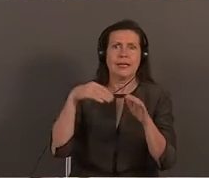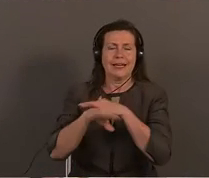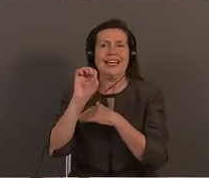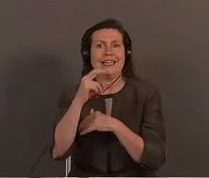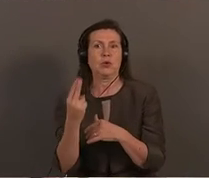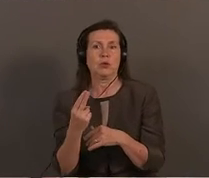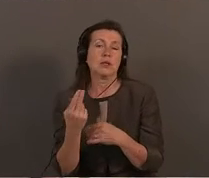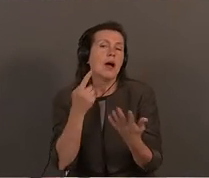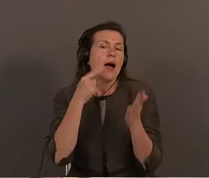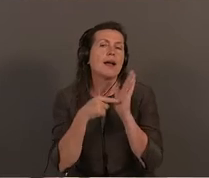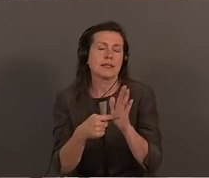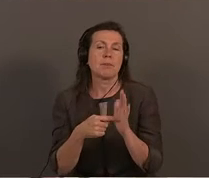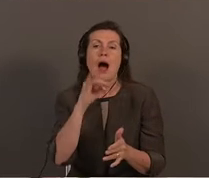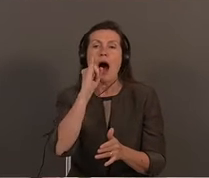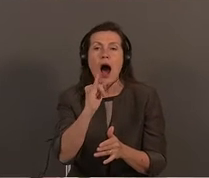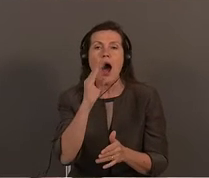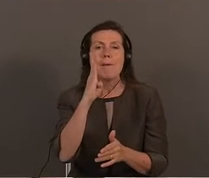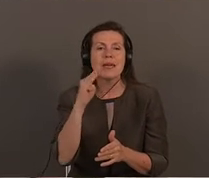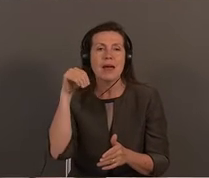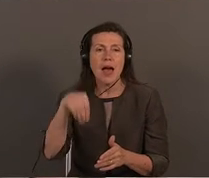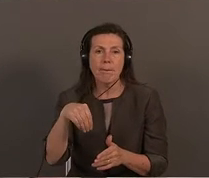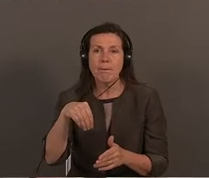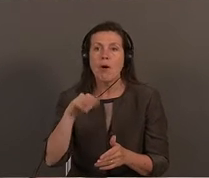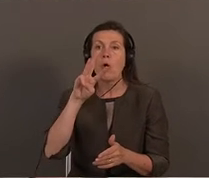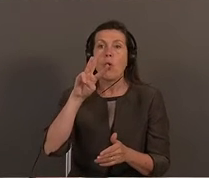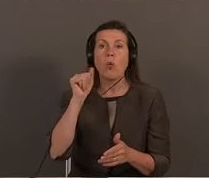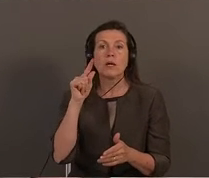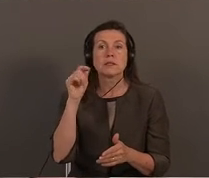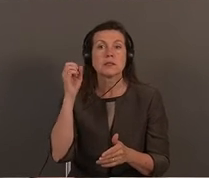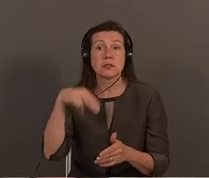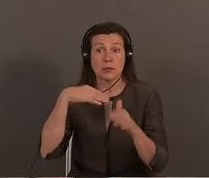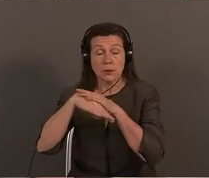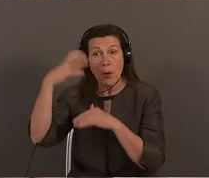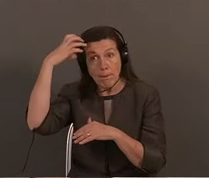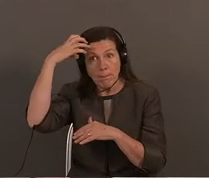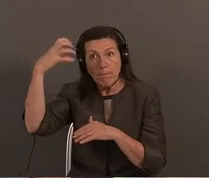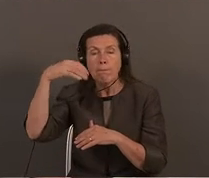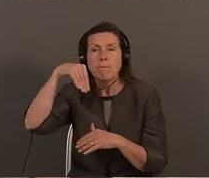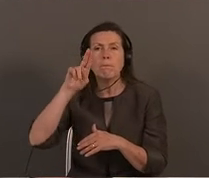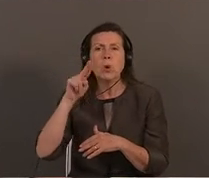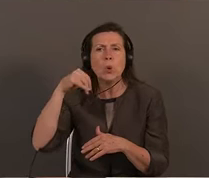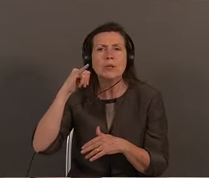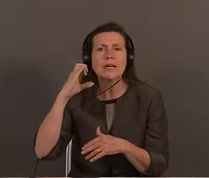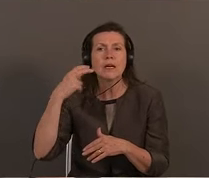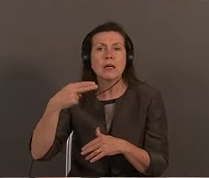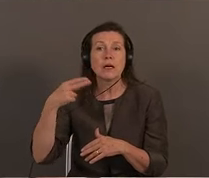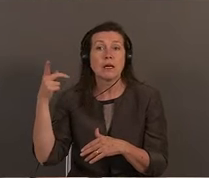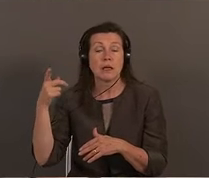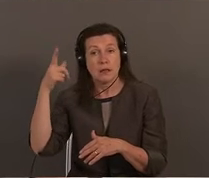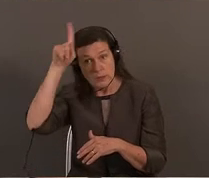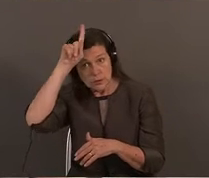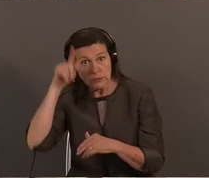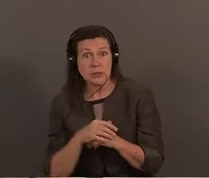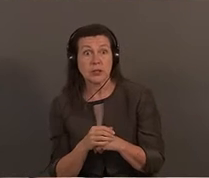IBM Watson, for example, in Munich. Great example about artificial intelligence